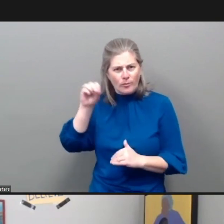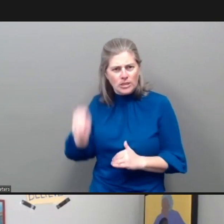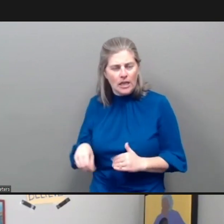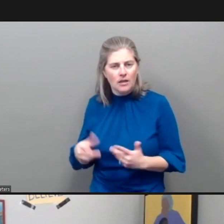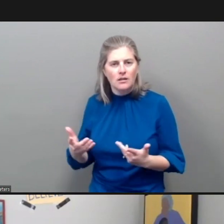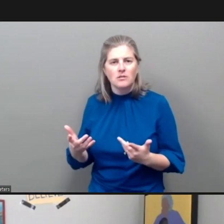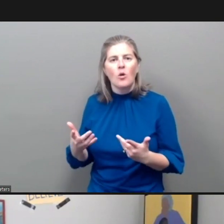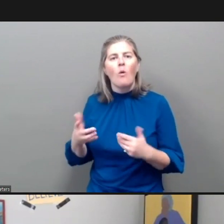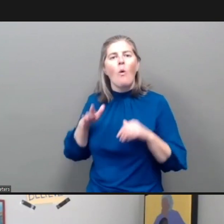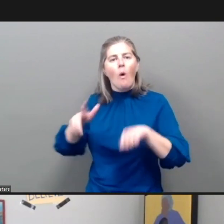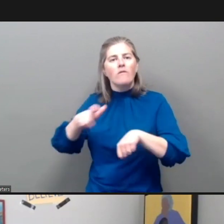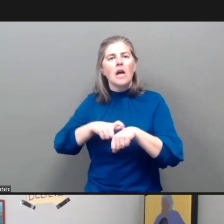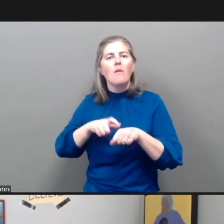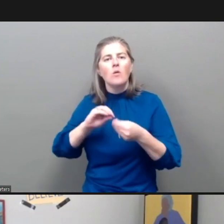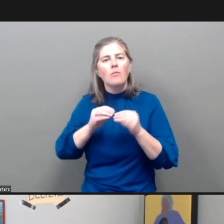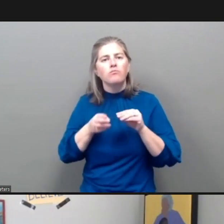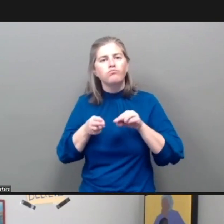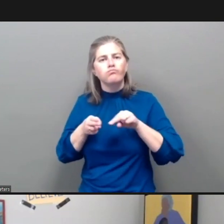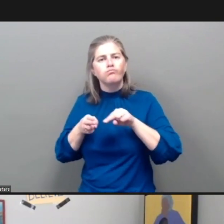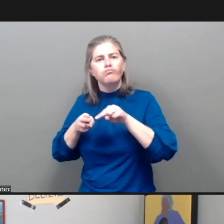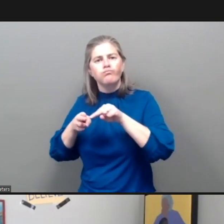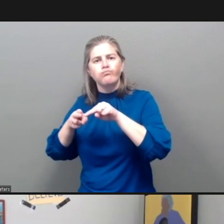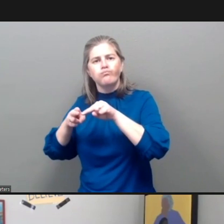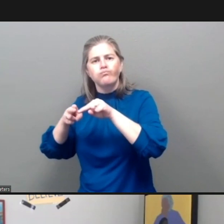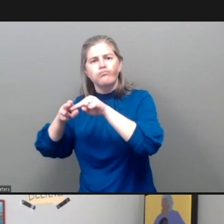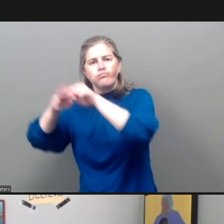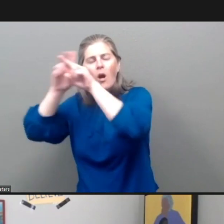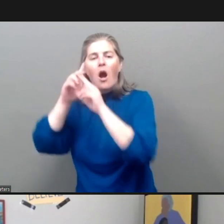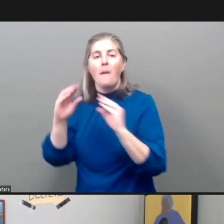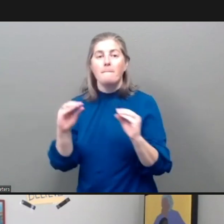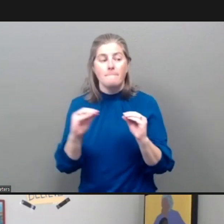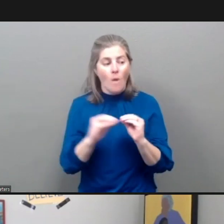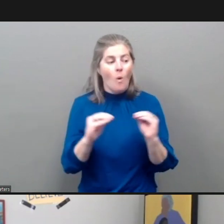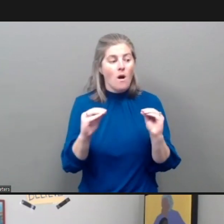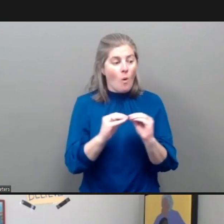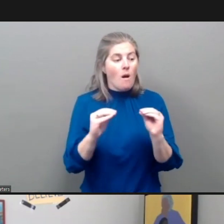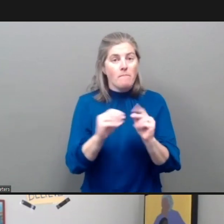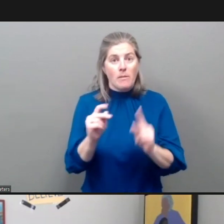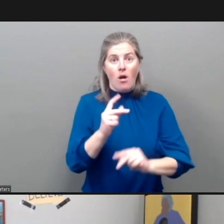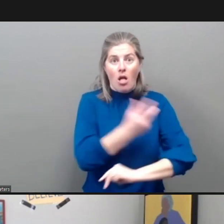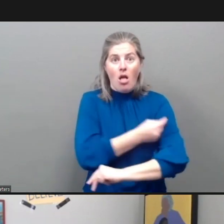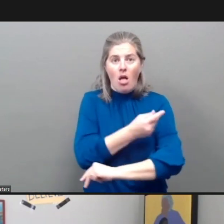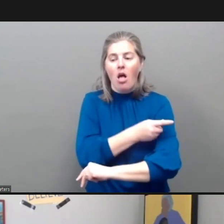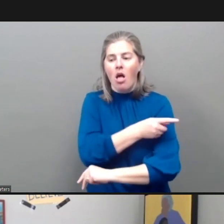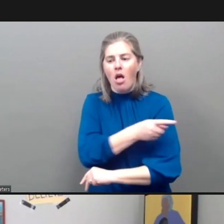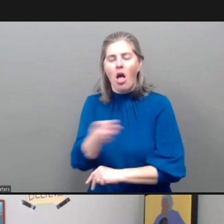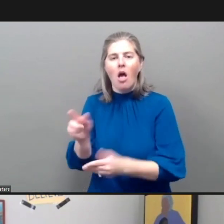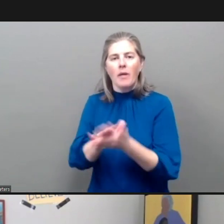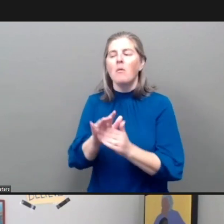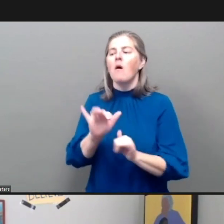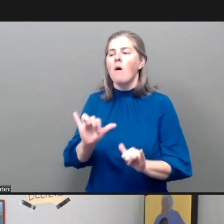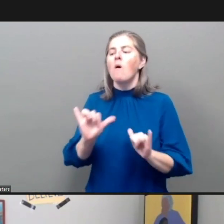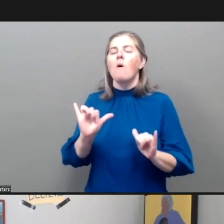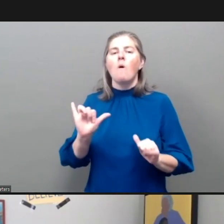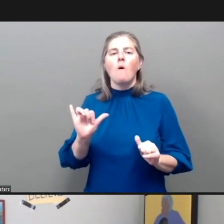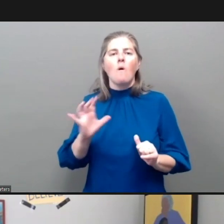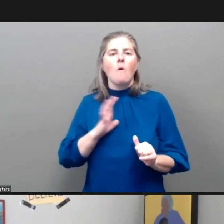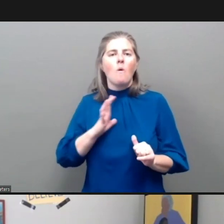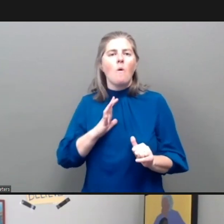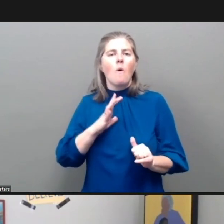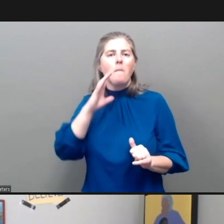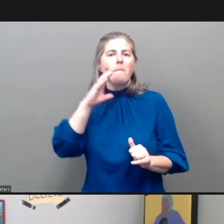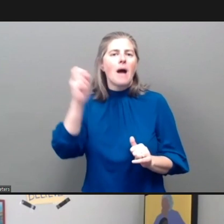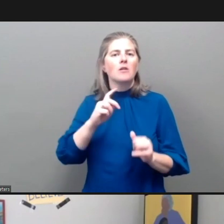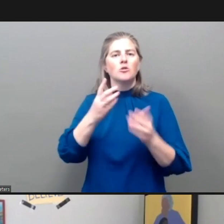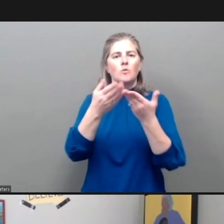those numbers are going to go up. I think as more and more people get vaccinated, it'll become and boosted. We're going to go back to a